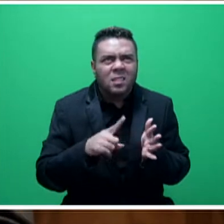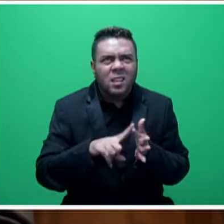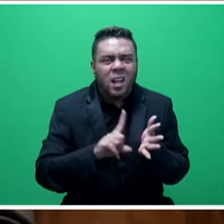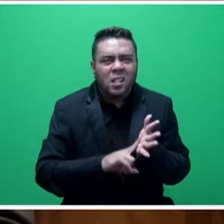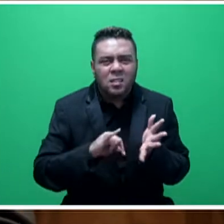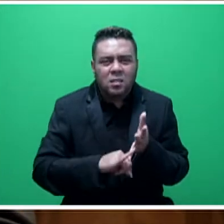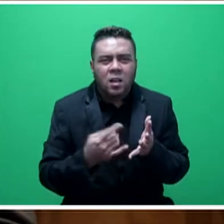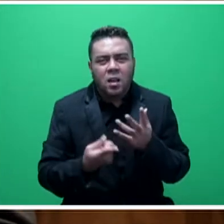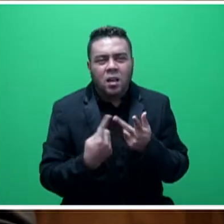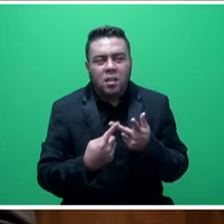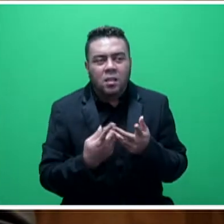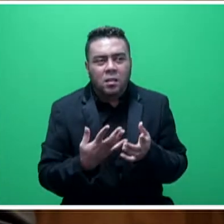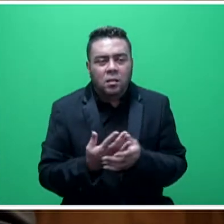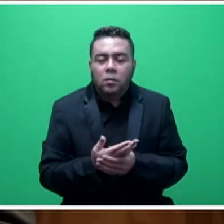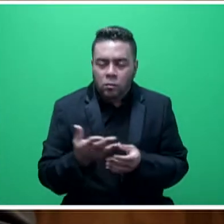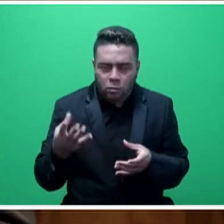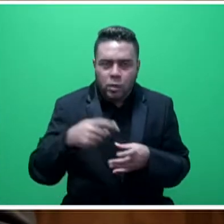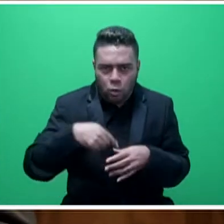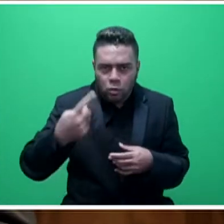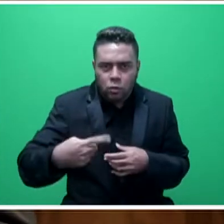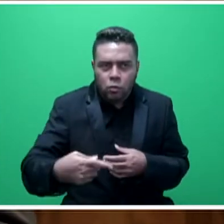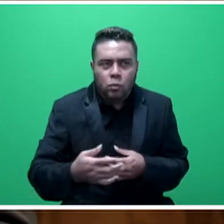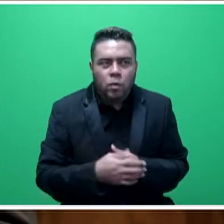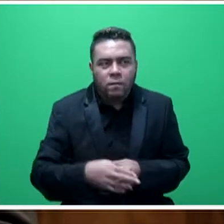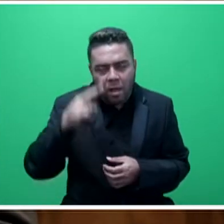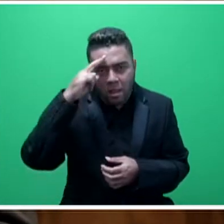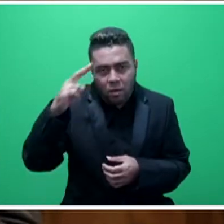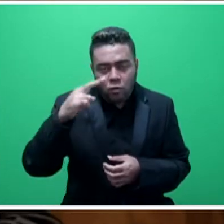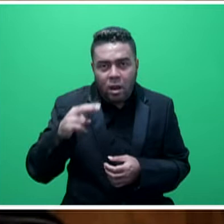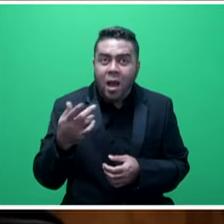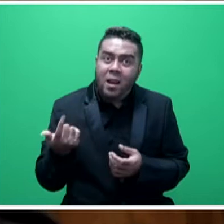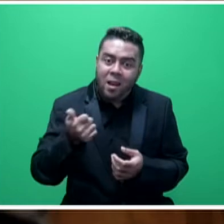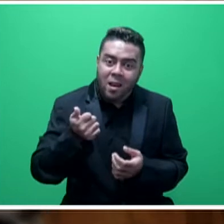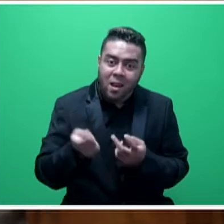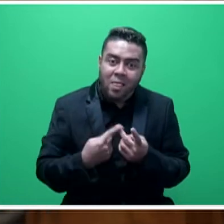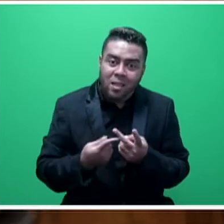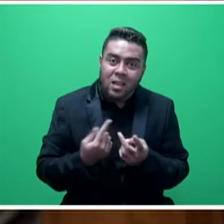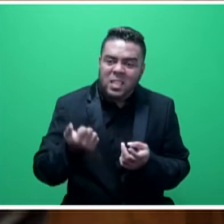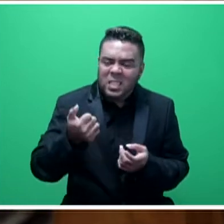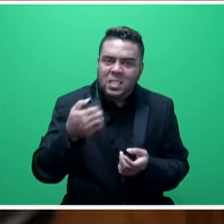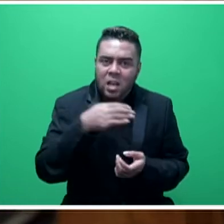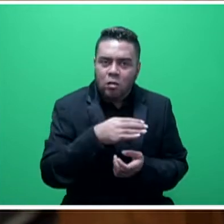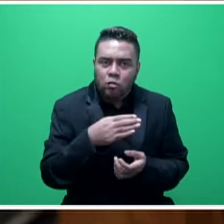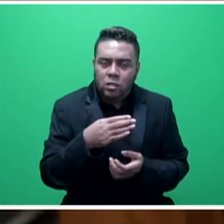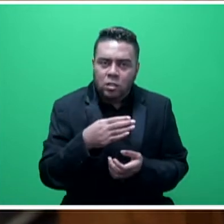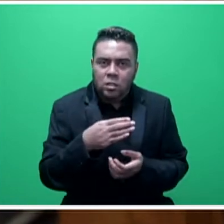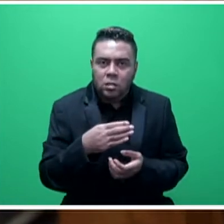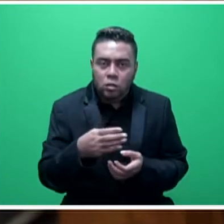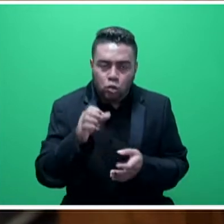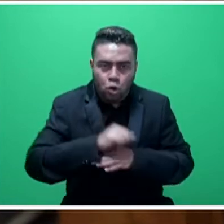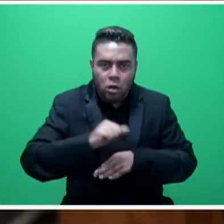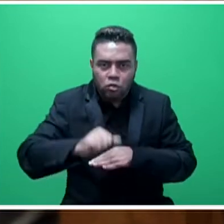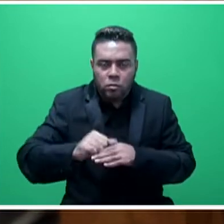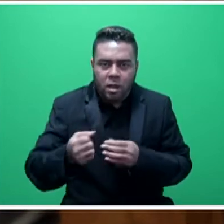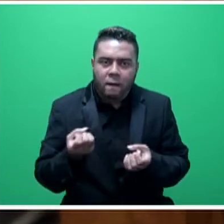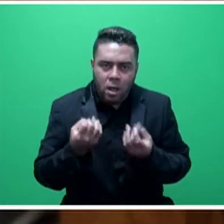2,525 active students on our National Toppers scheme, with further 600 scholarships available in the next financial year. This,